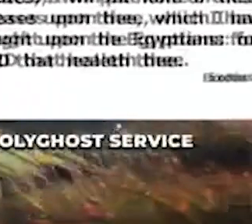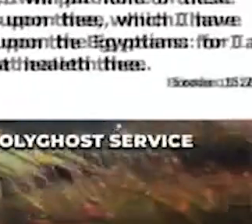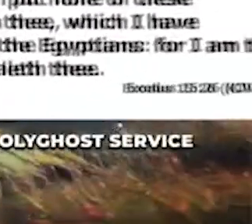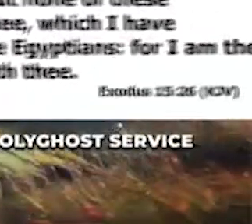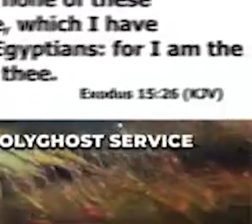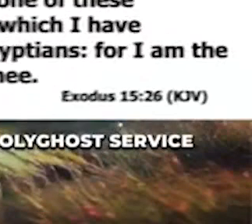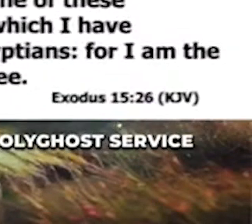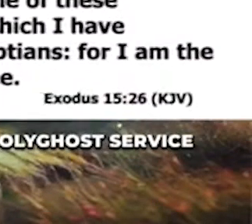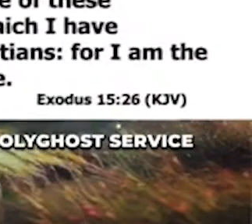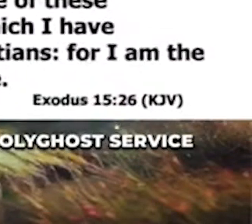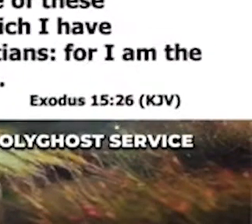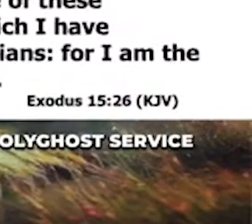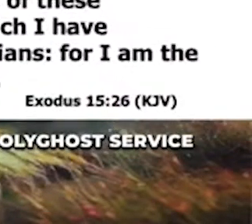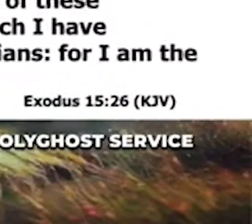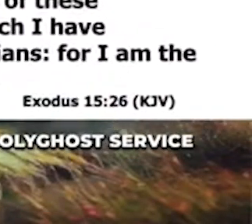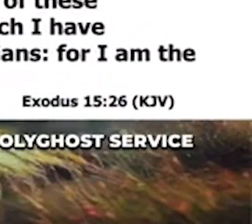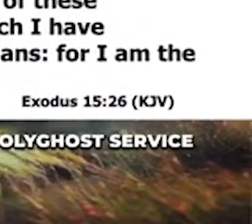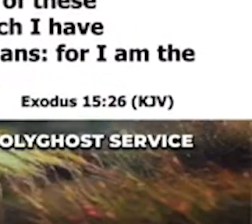26.